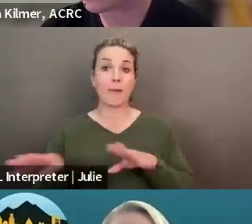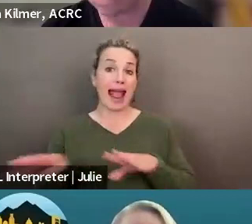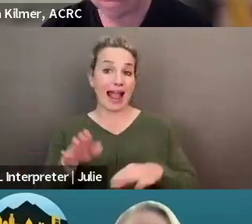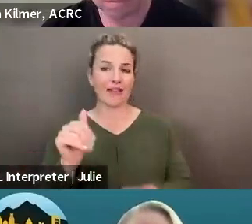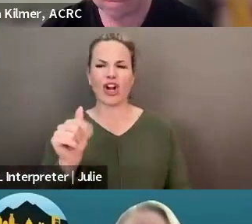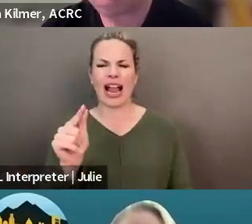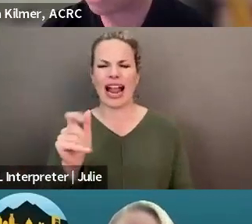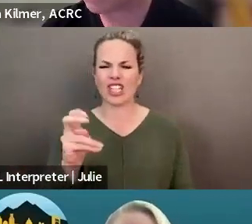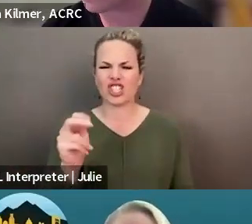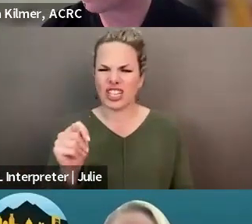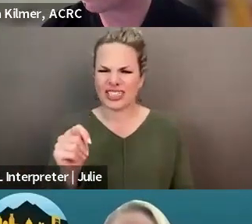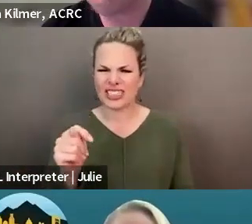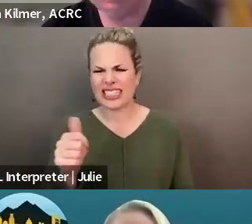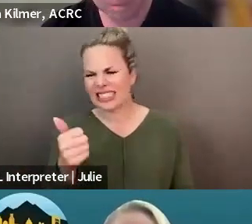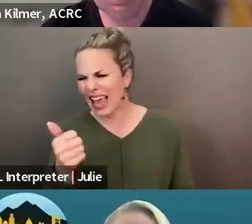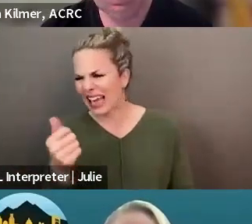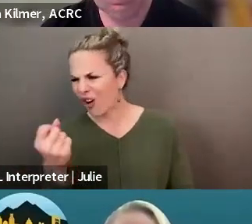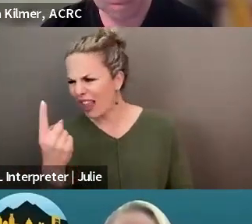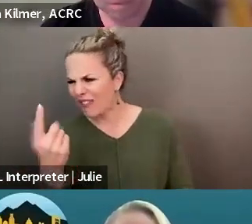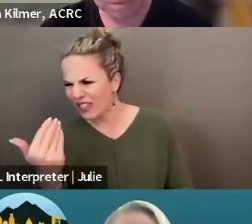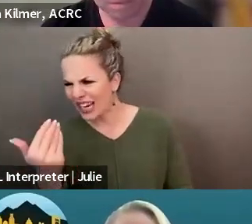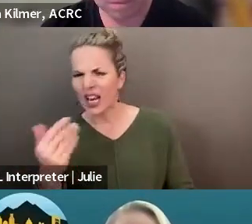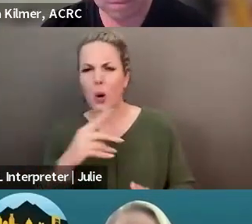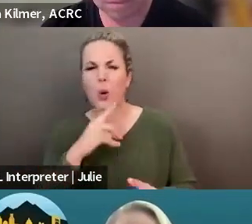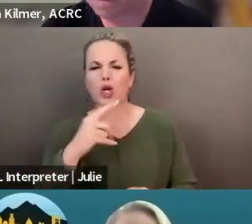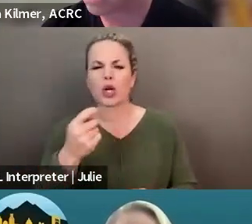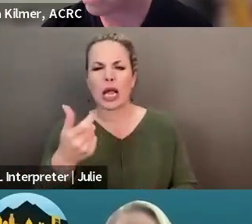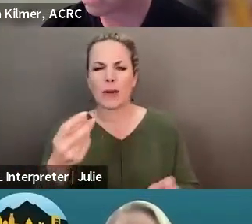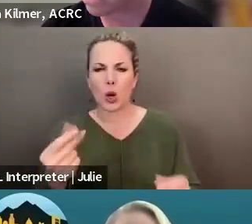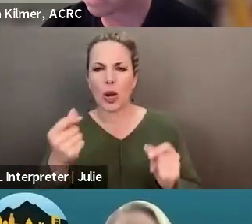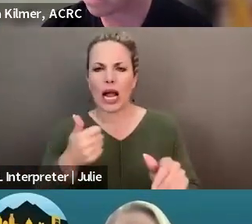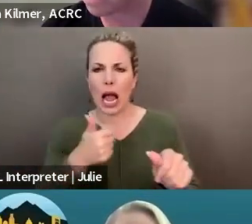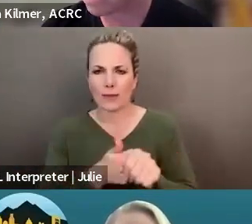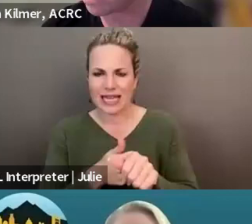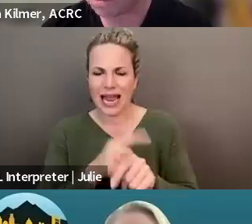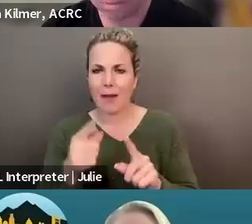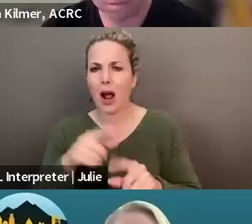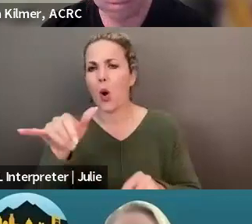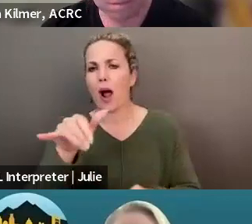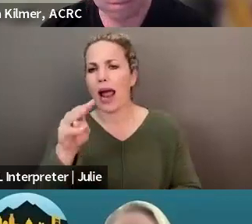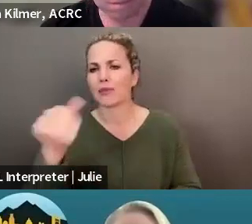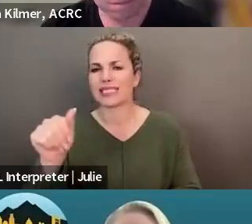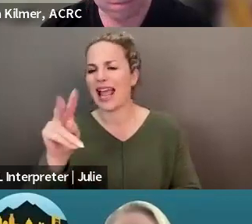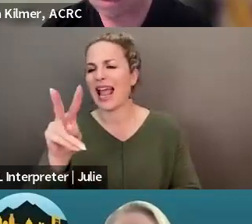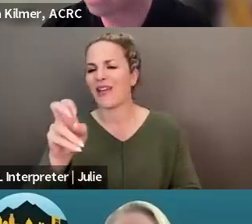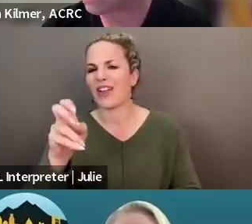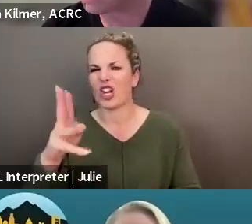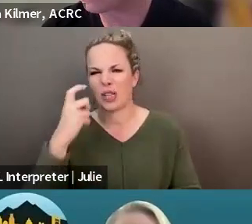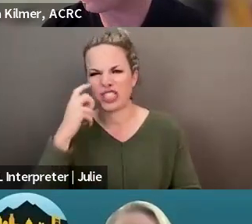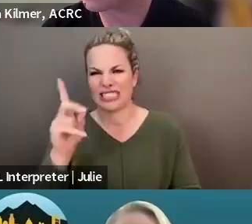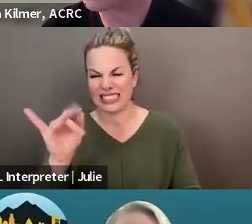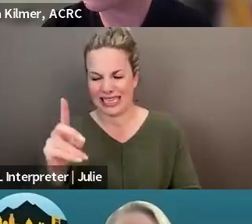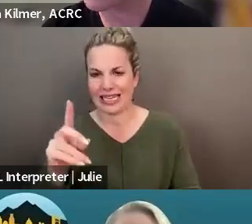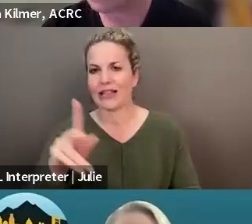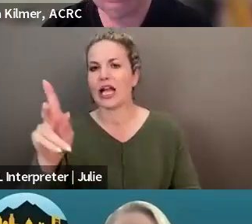Agent around 11:15 or so, we're gonna just do a little quick update if we can about the YMCA vendorization that we just did. And then